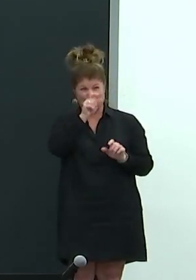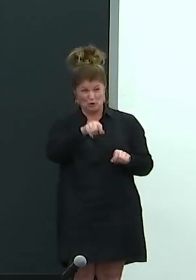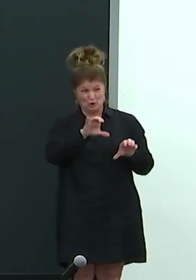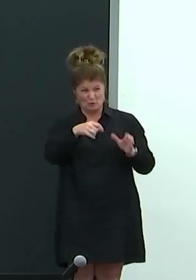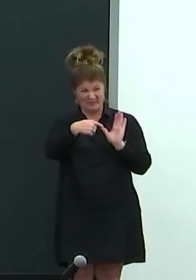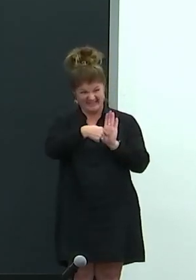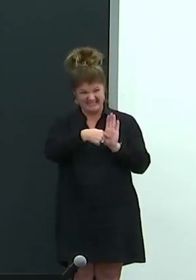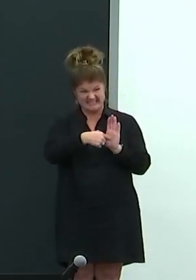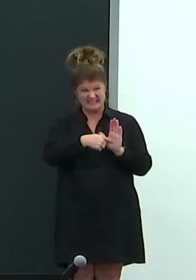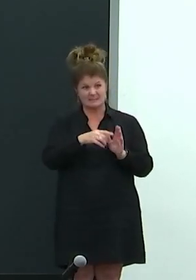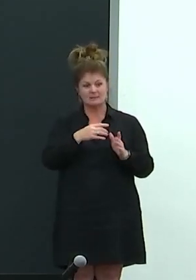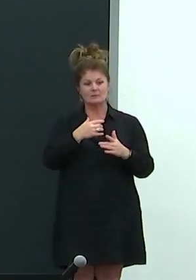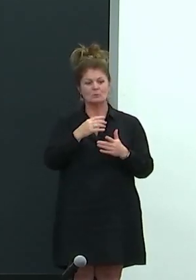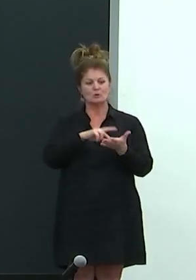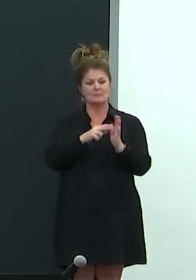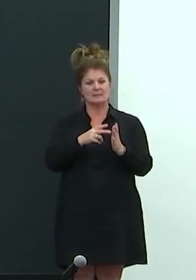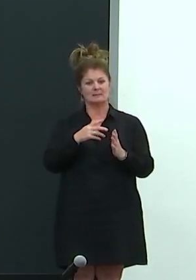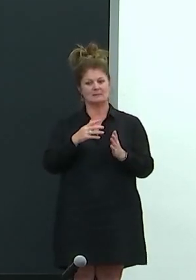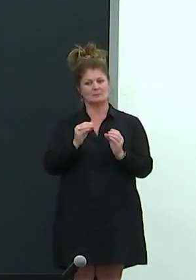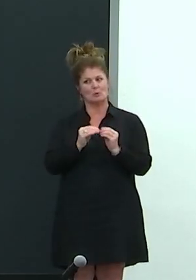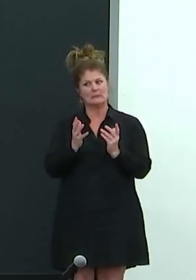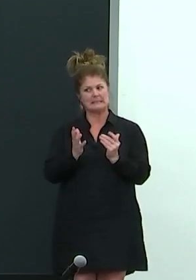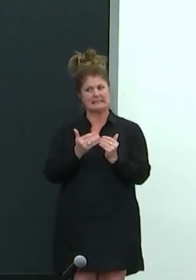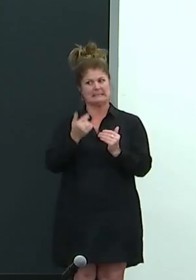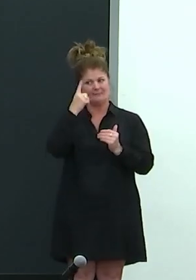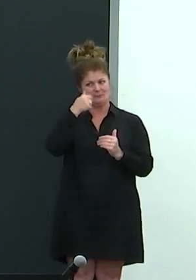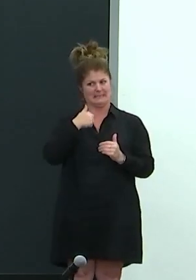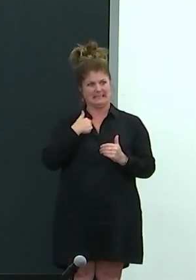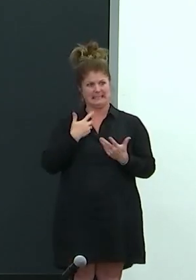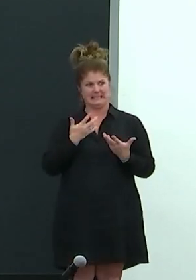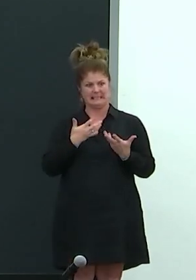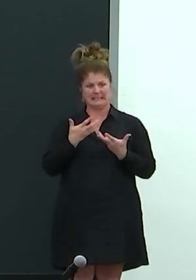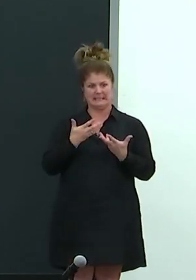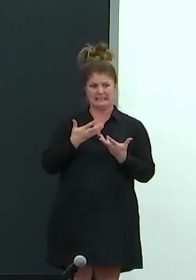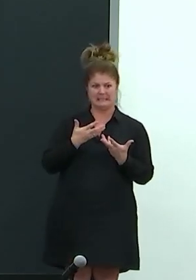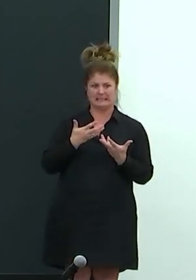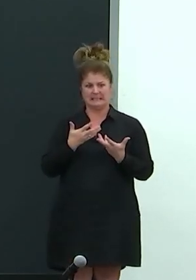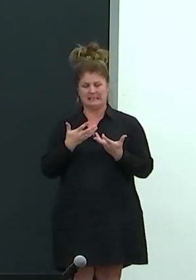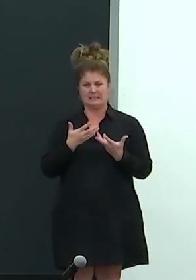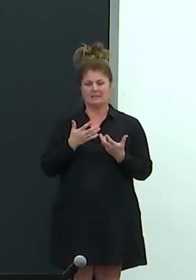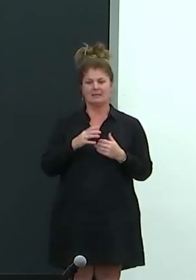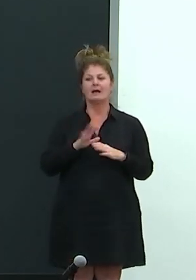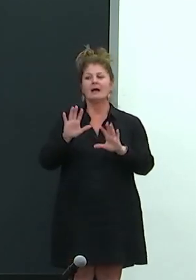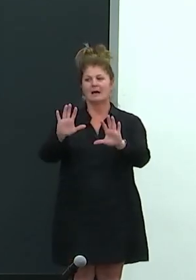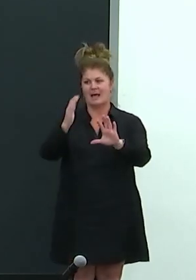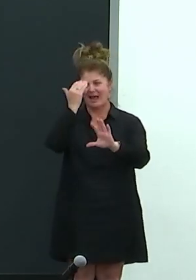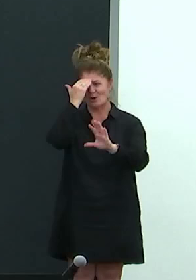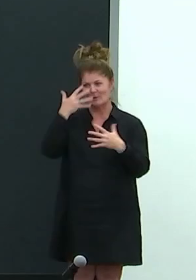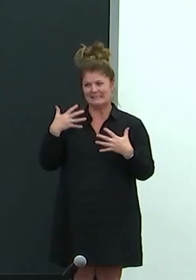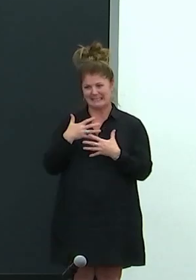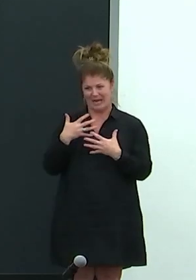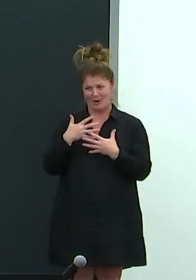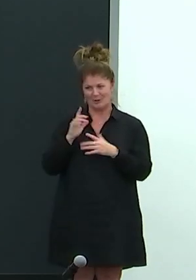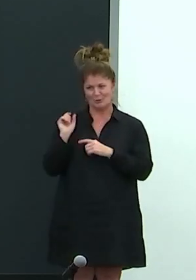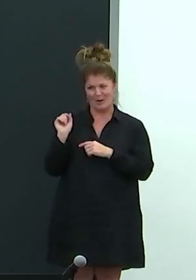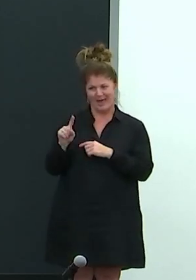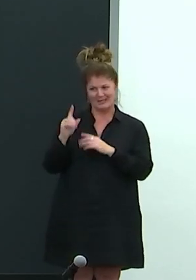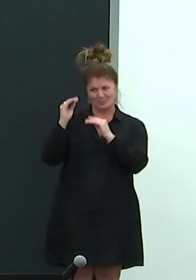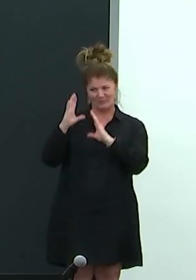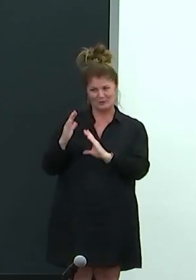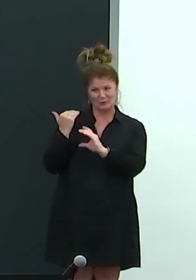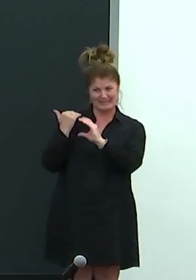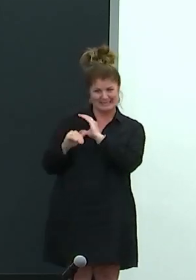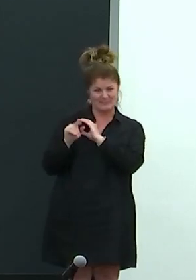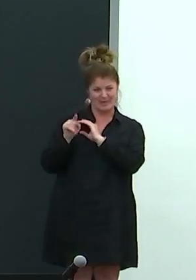life a lot easier. So try, I know it might be scary to email a professor and ask this big